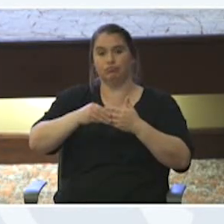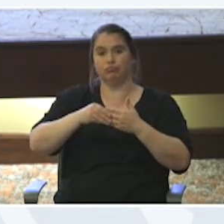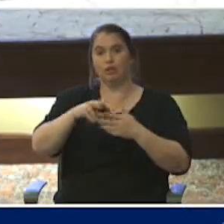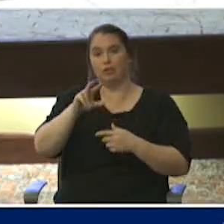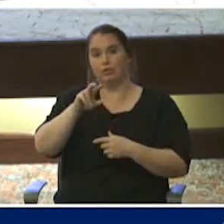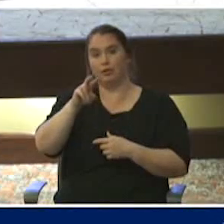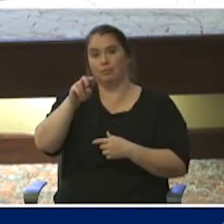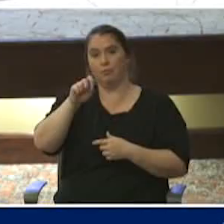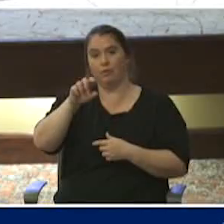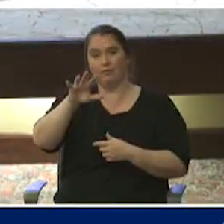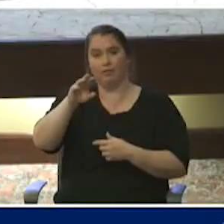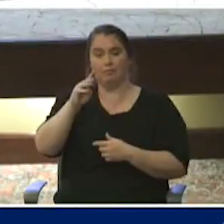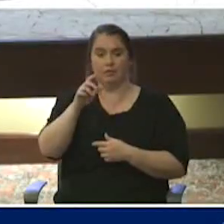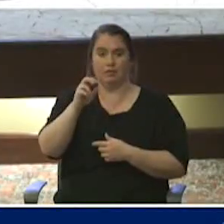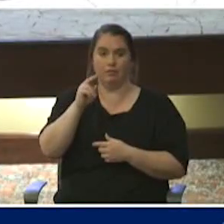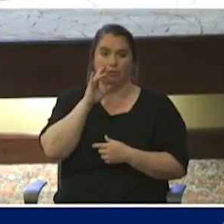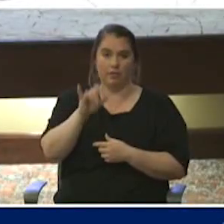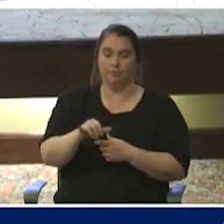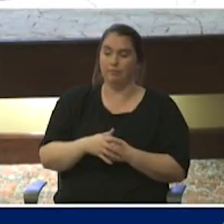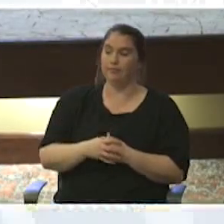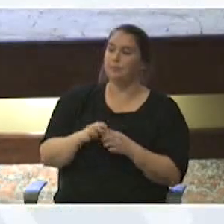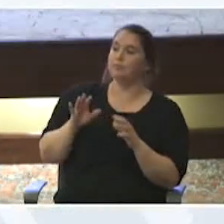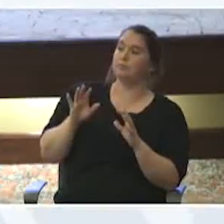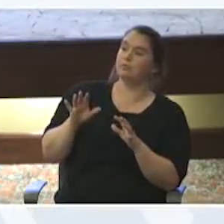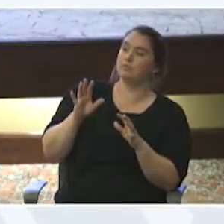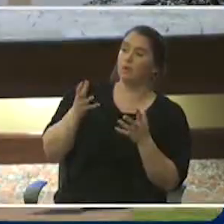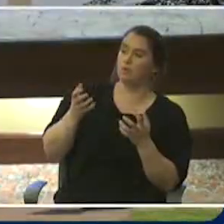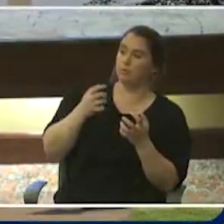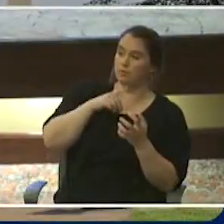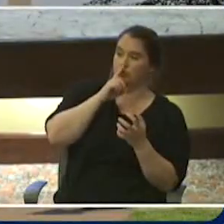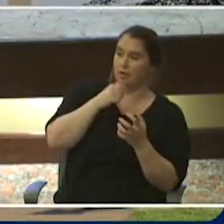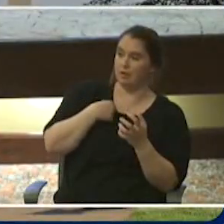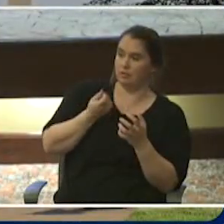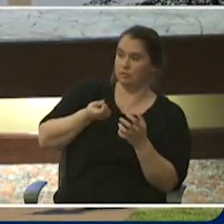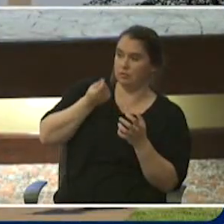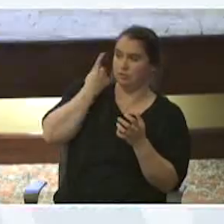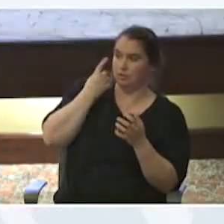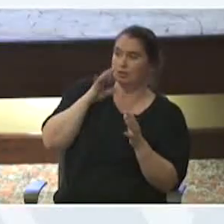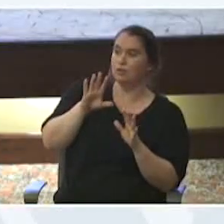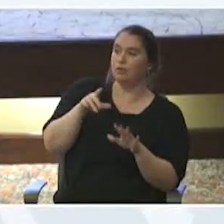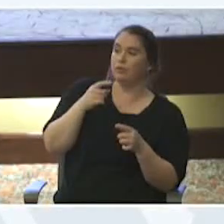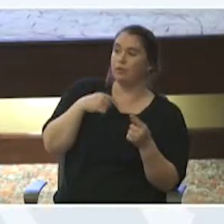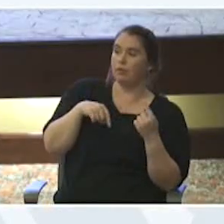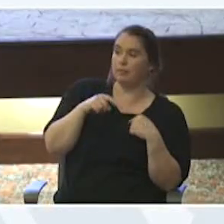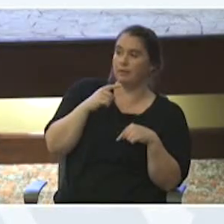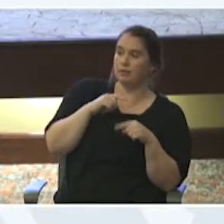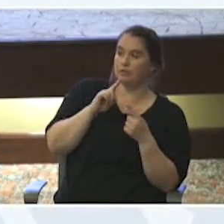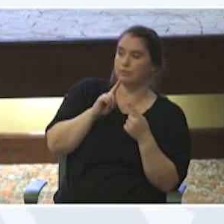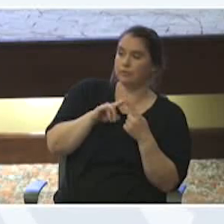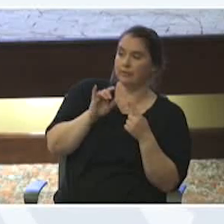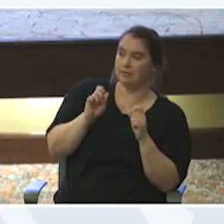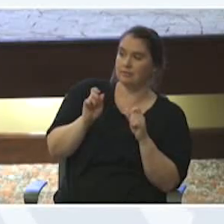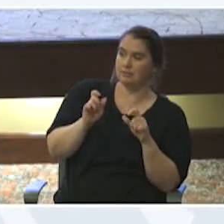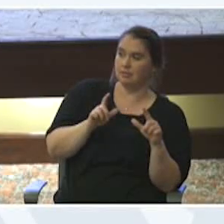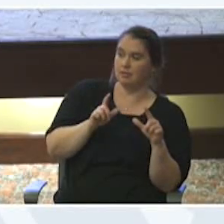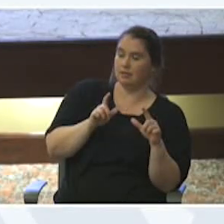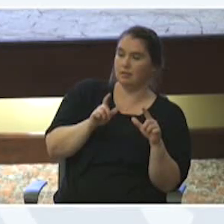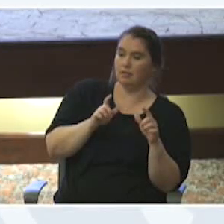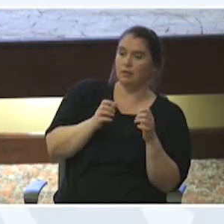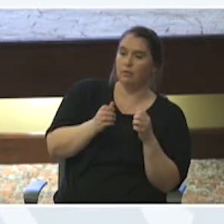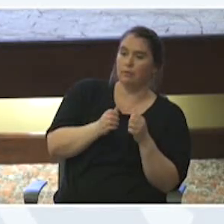shortfall. So following up, just so I understand, going back to the slide with